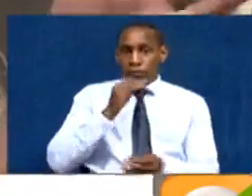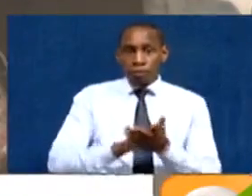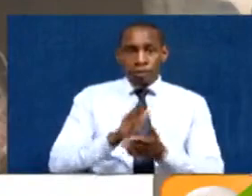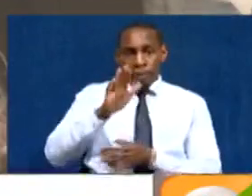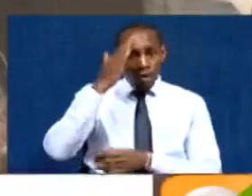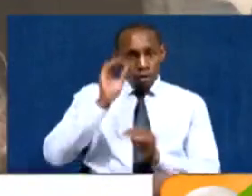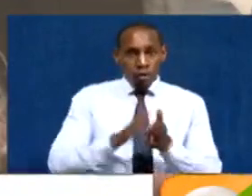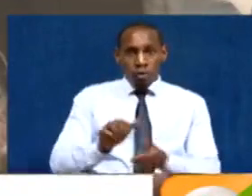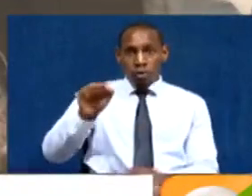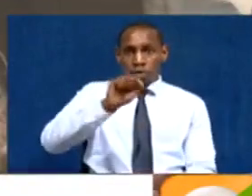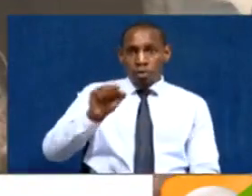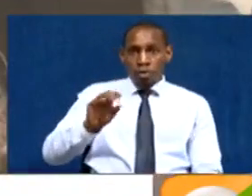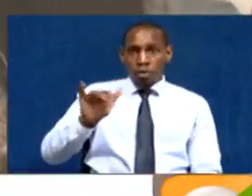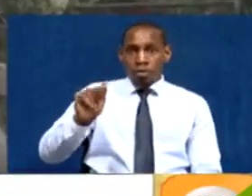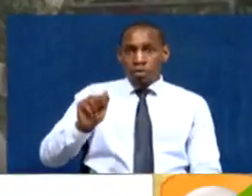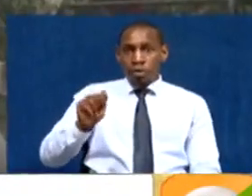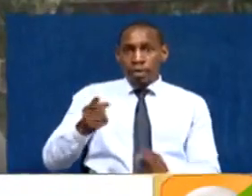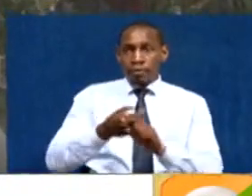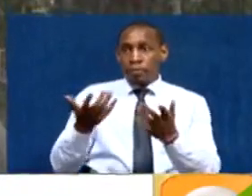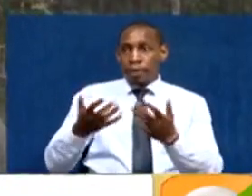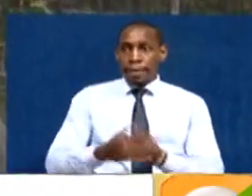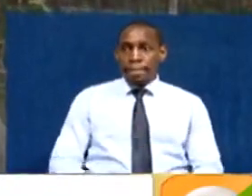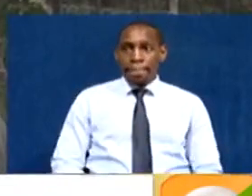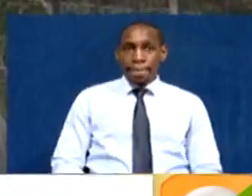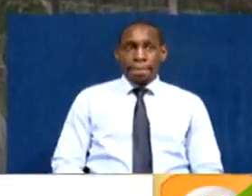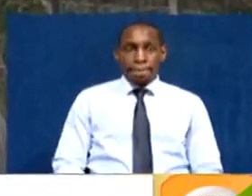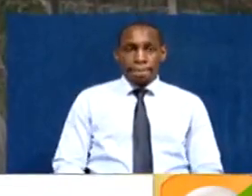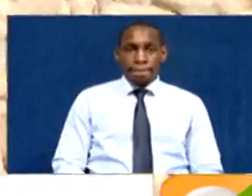know the soya where it's coming from.